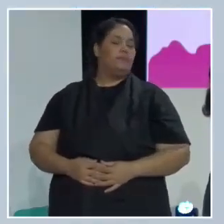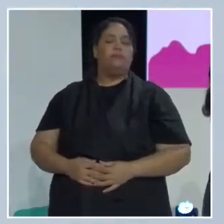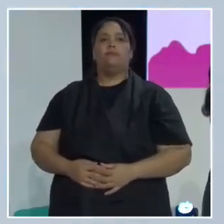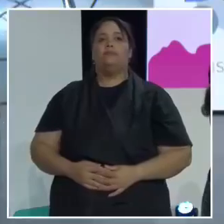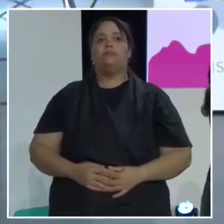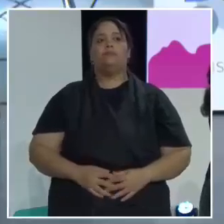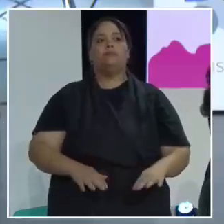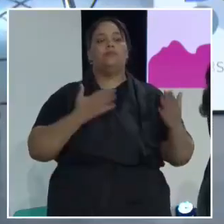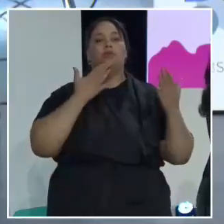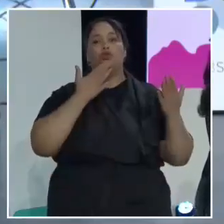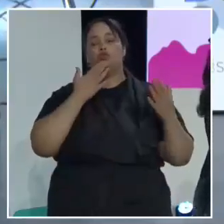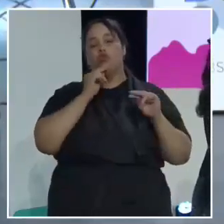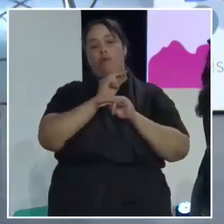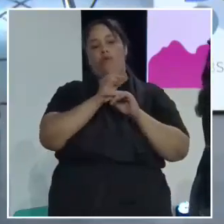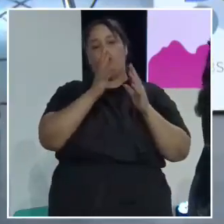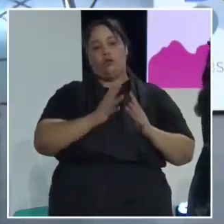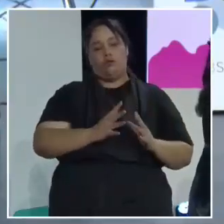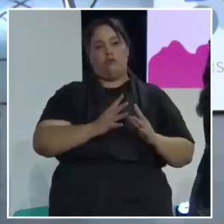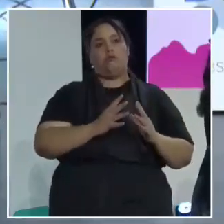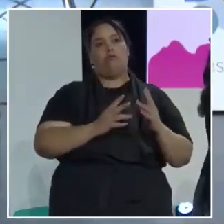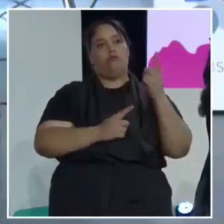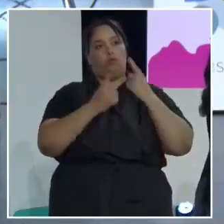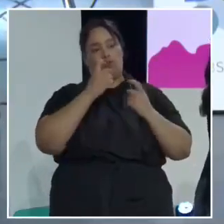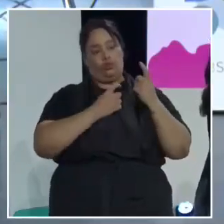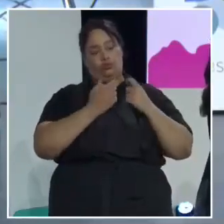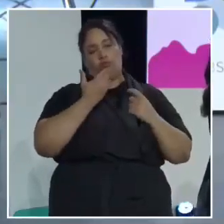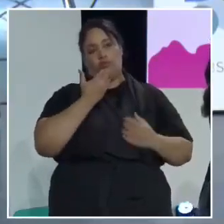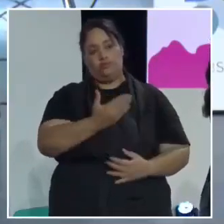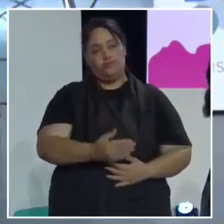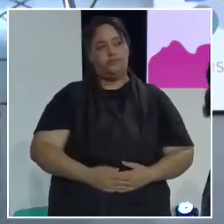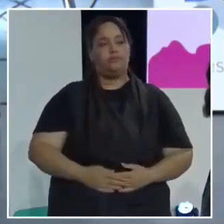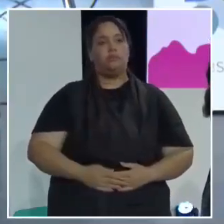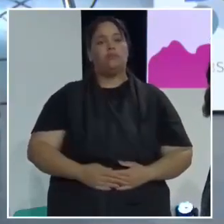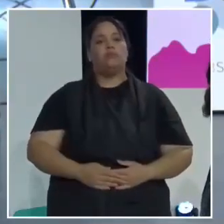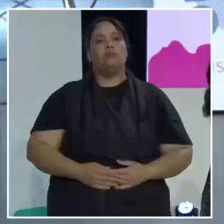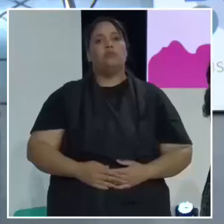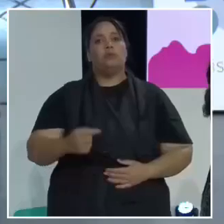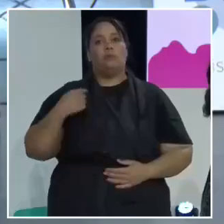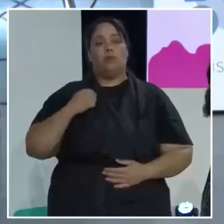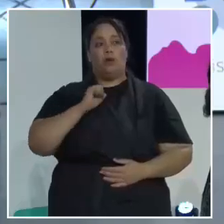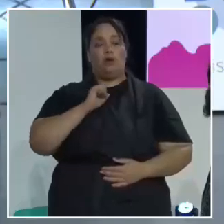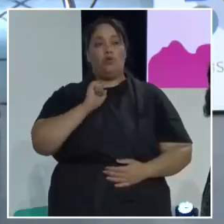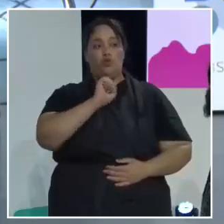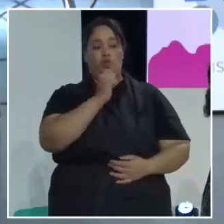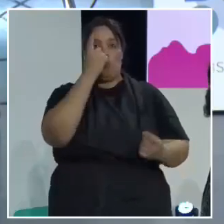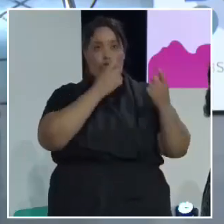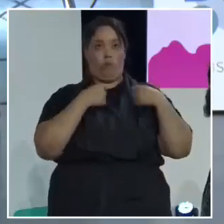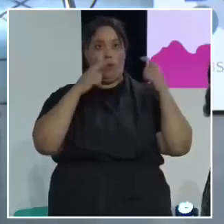Thank you. Thank you, moderator, for your good questions. Let me rephrase your questions into the